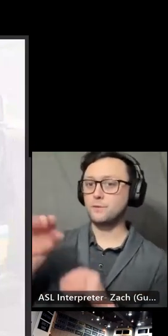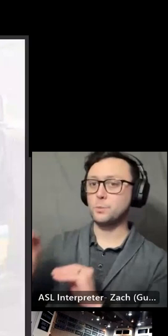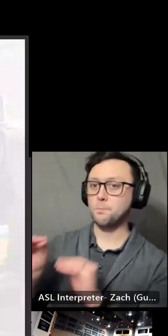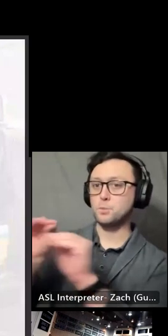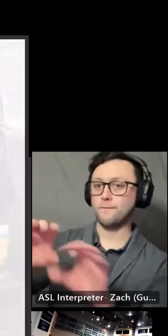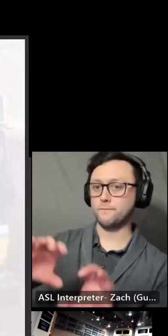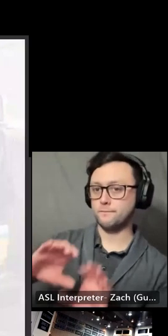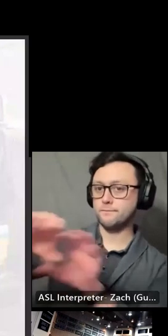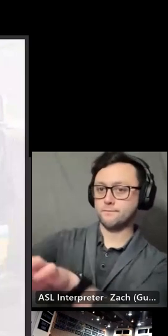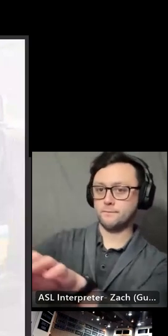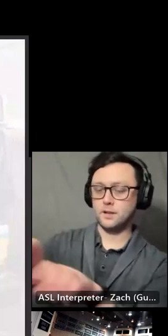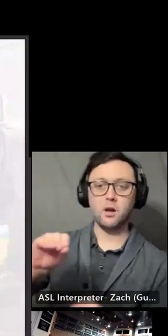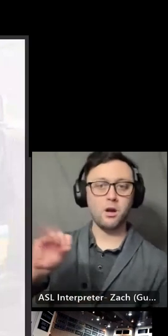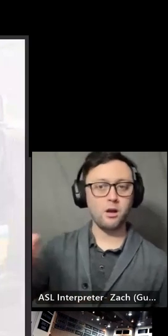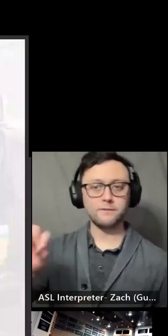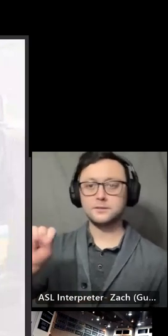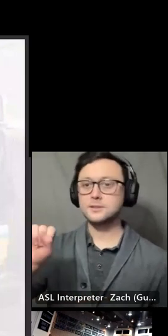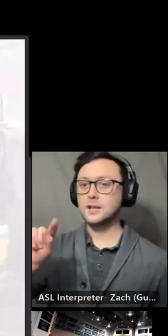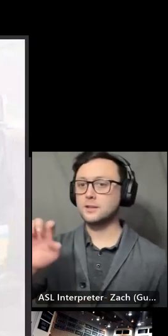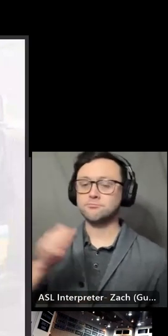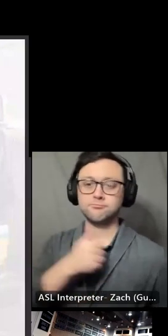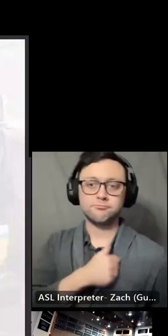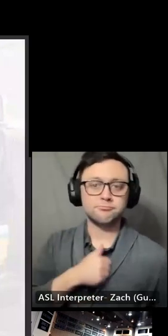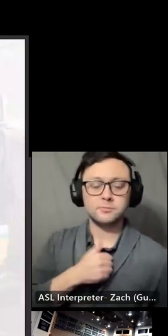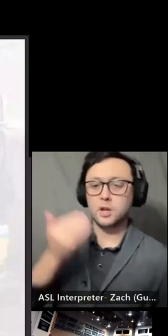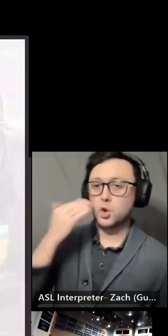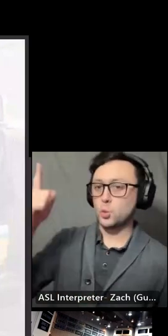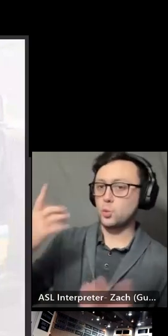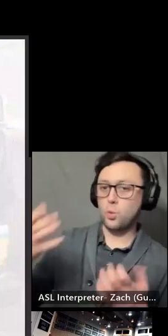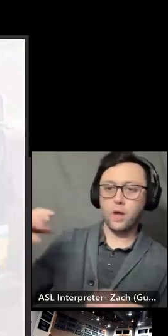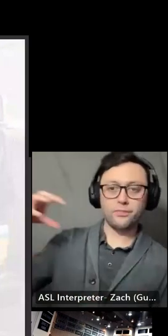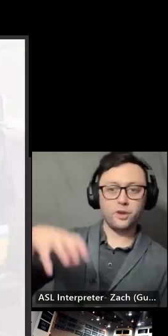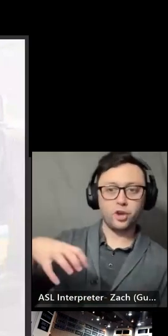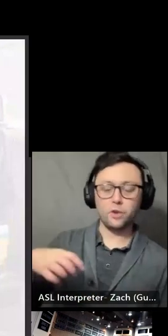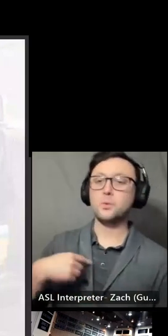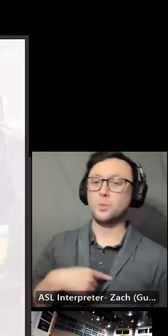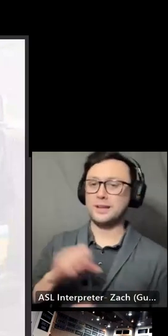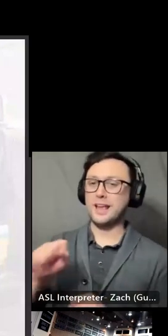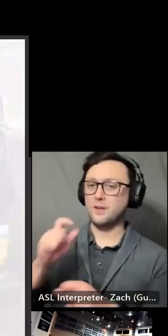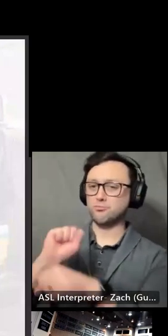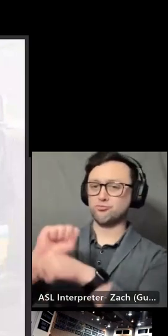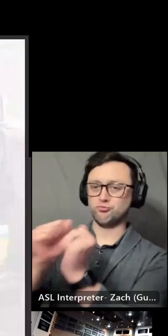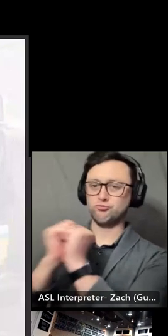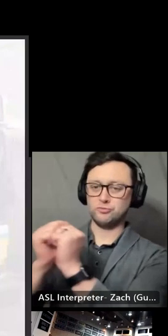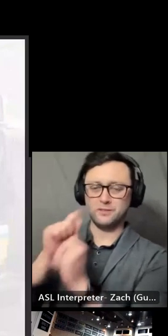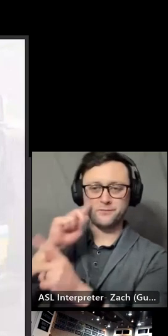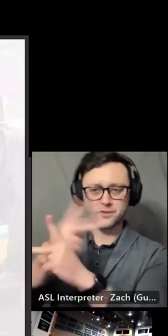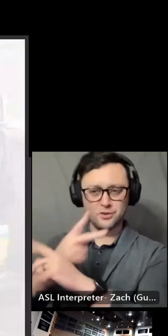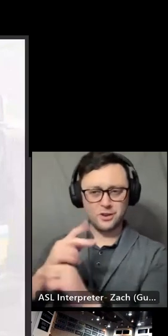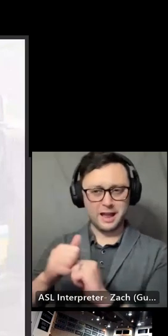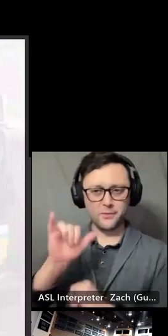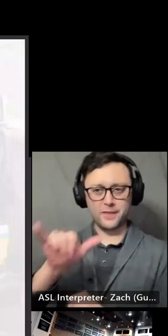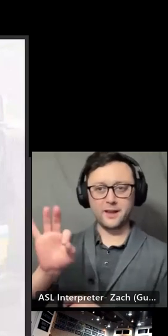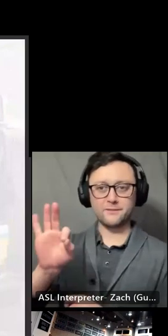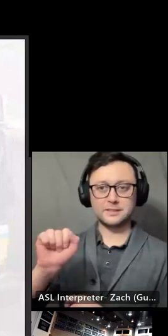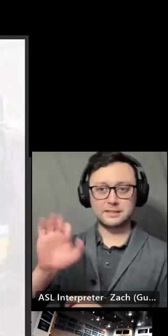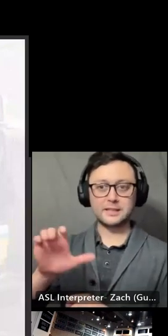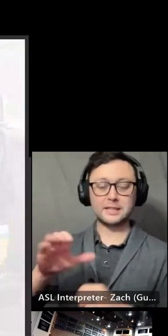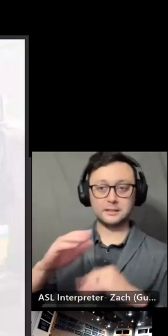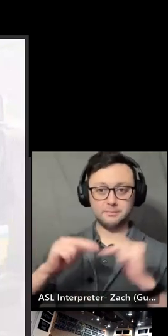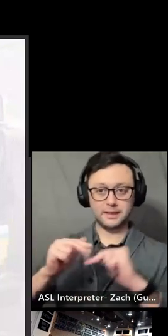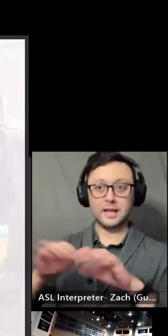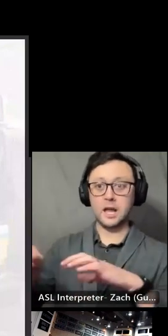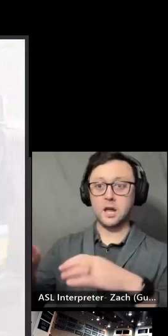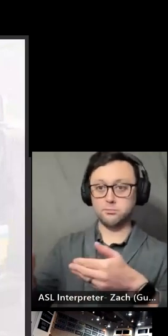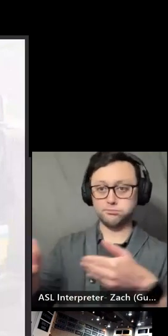off the site. We're sorry. Let's all work together and move the facility back, as Nancy said,